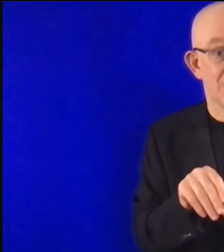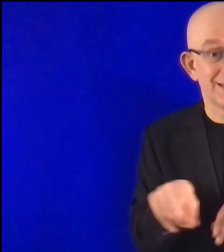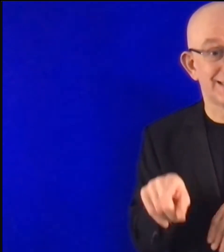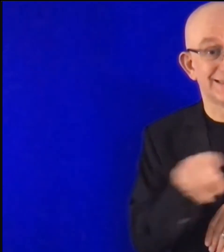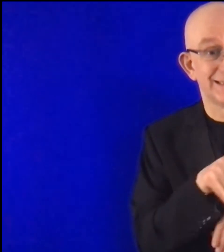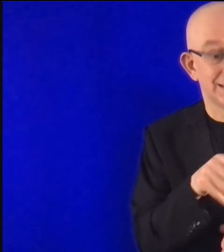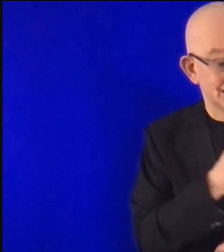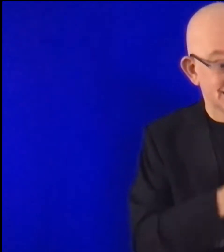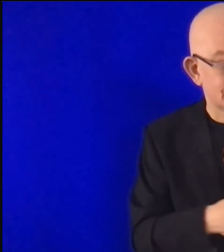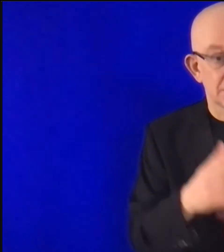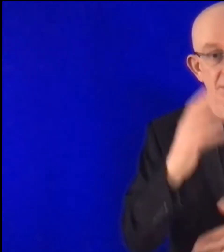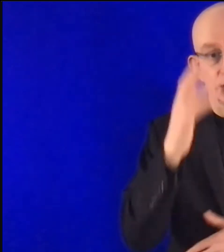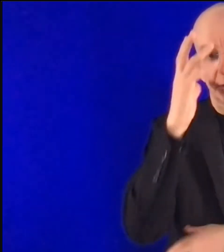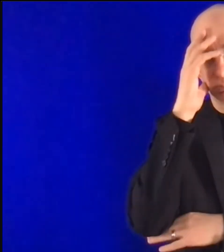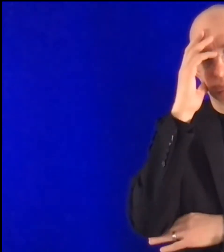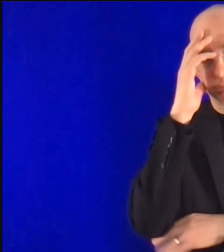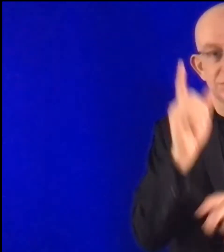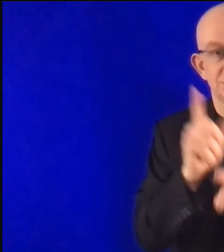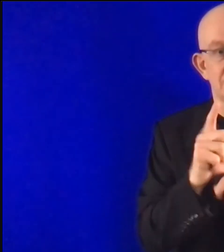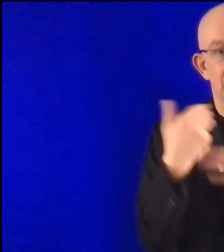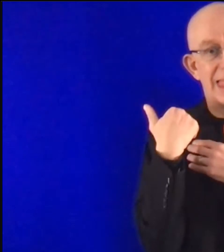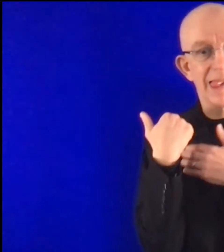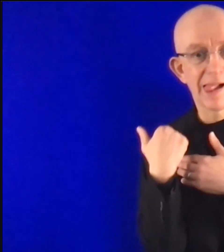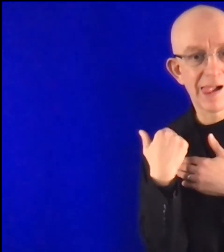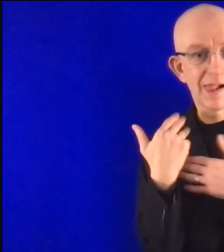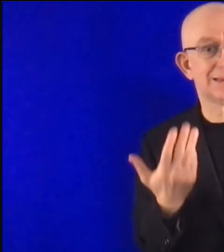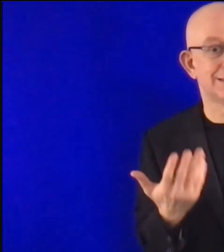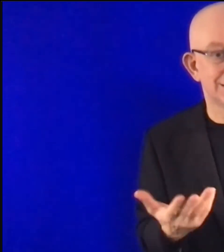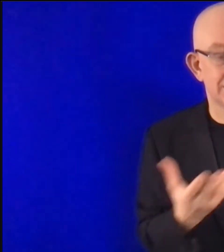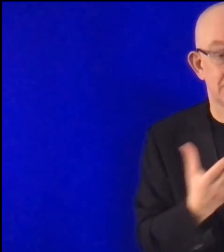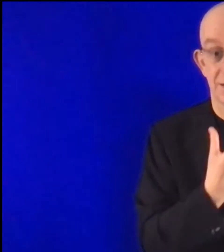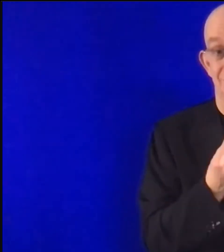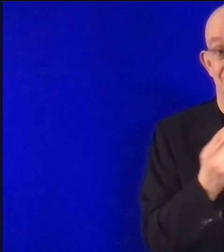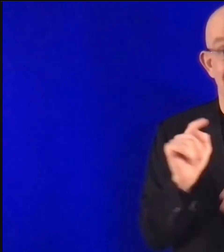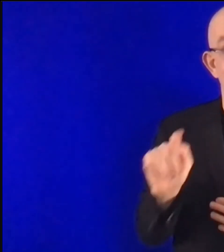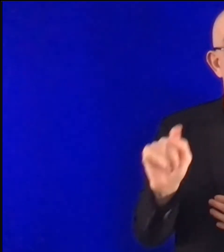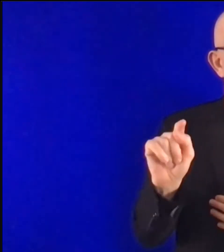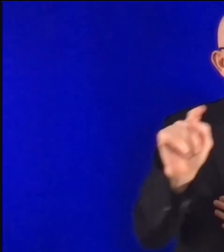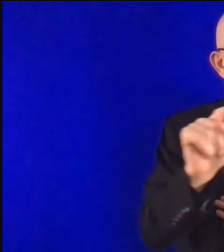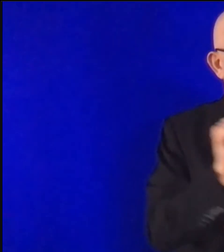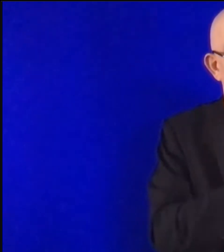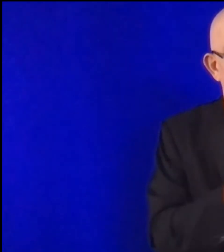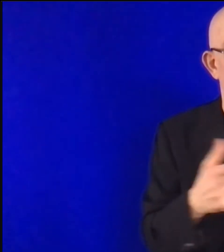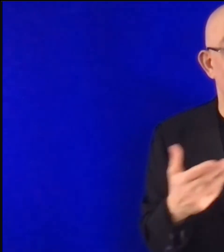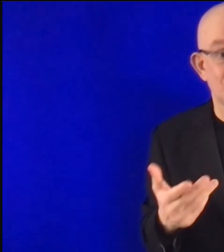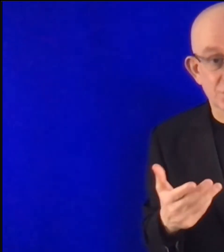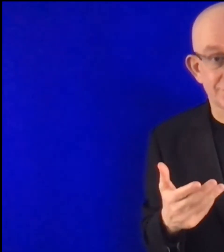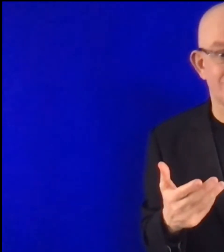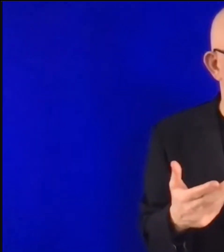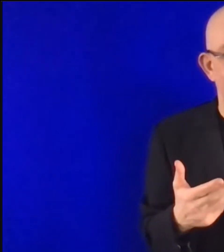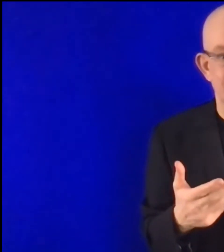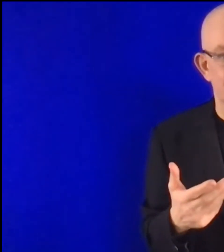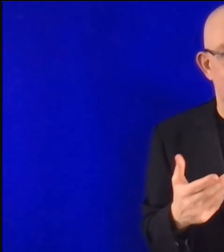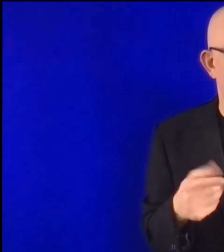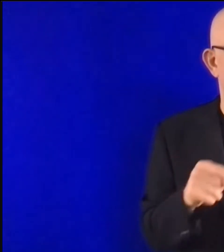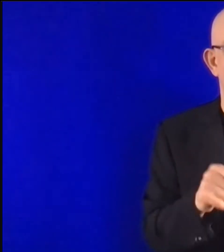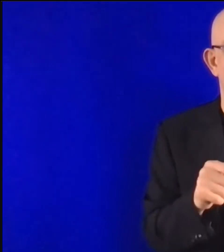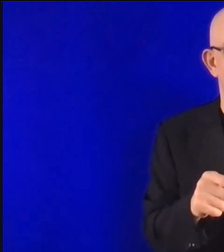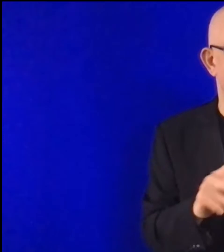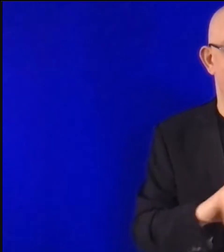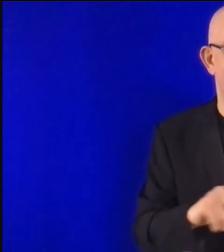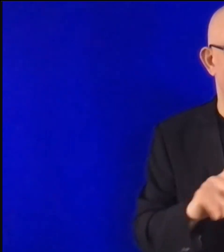important that there is community based rehabilitation available for women with disabilities, and more investment should